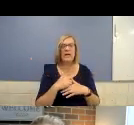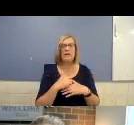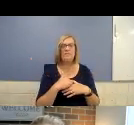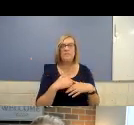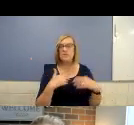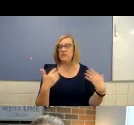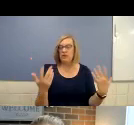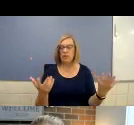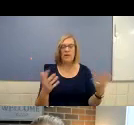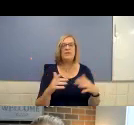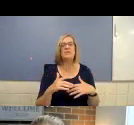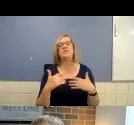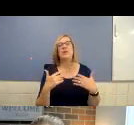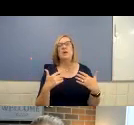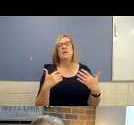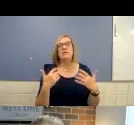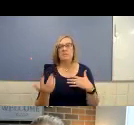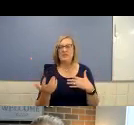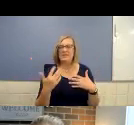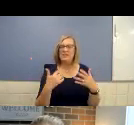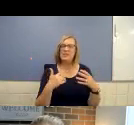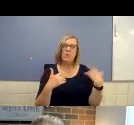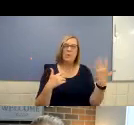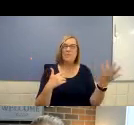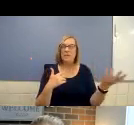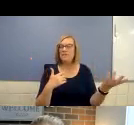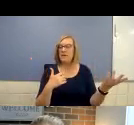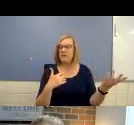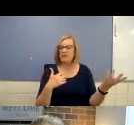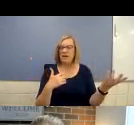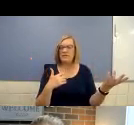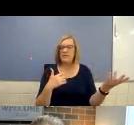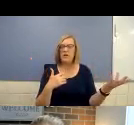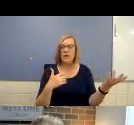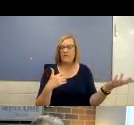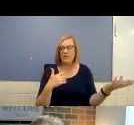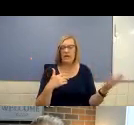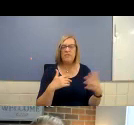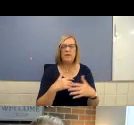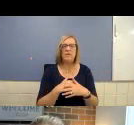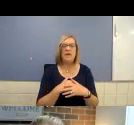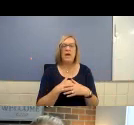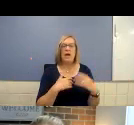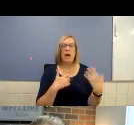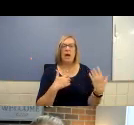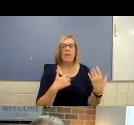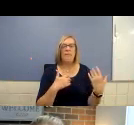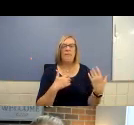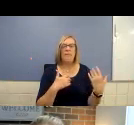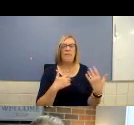day to different corporations, different businesses, or maybe to family and friends that don't have a video phone.